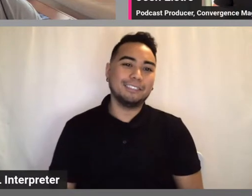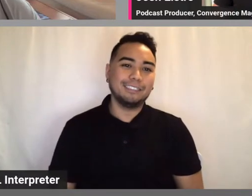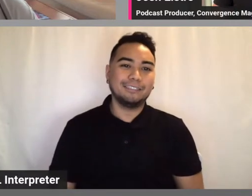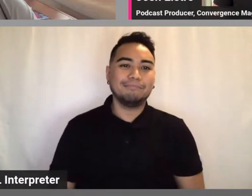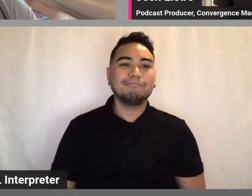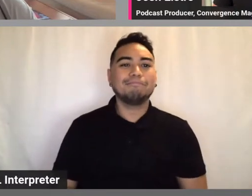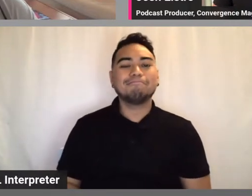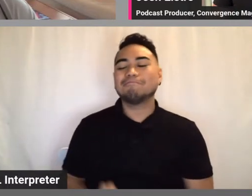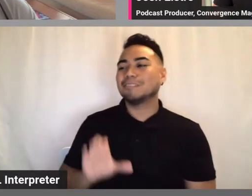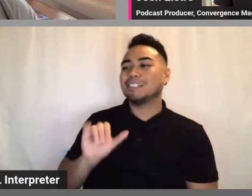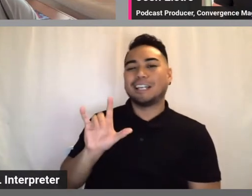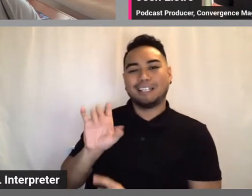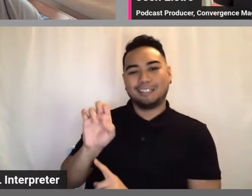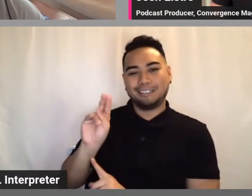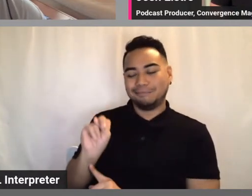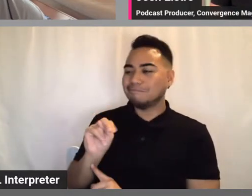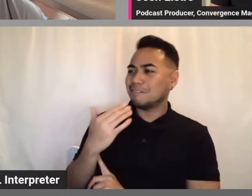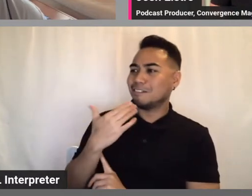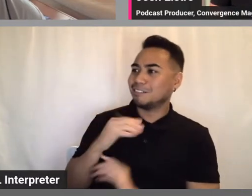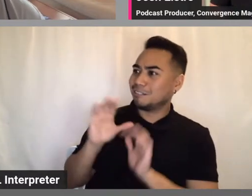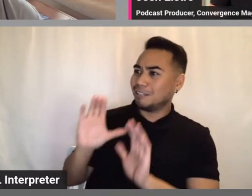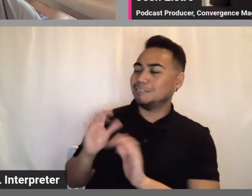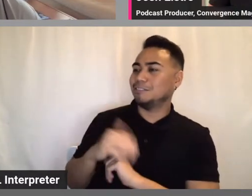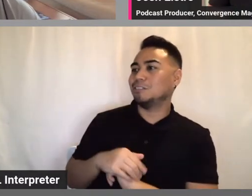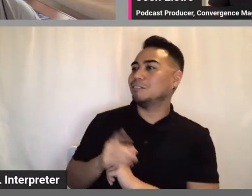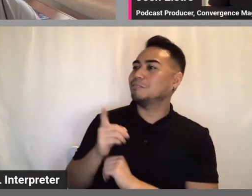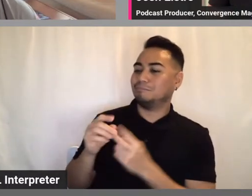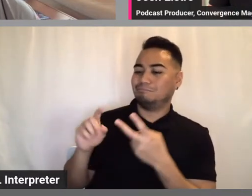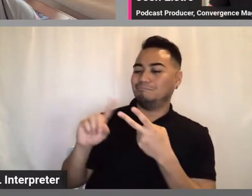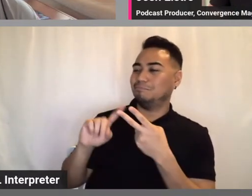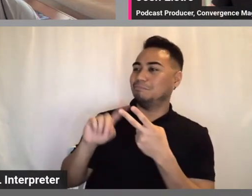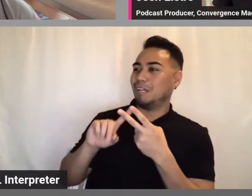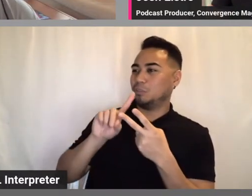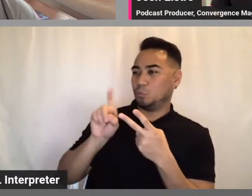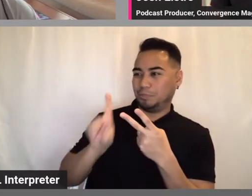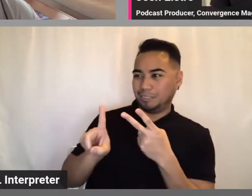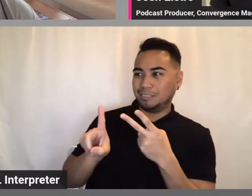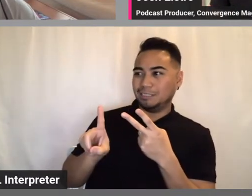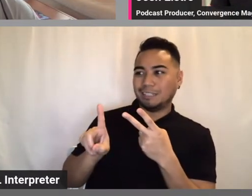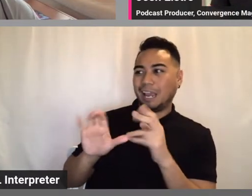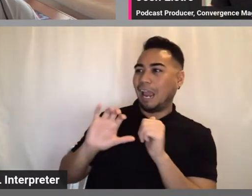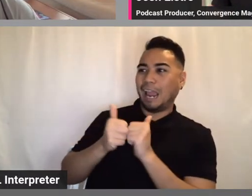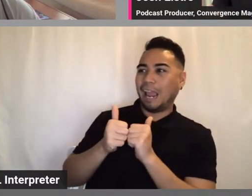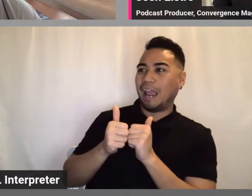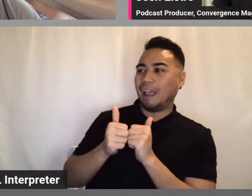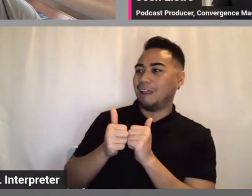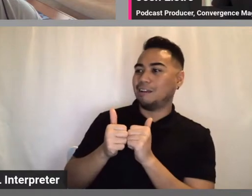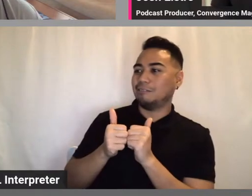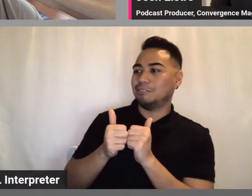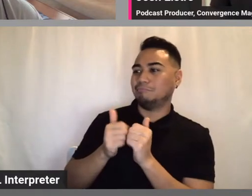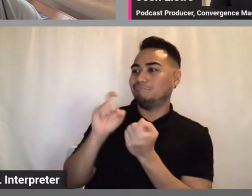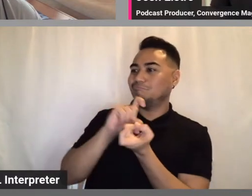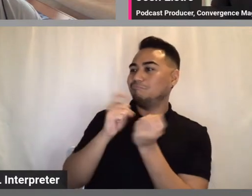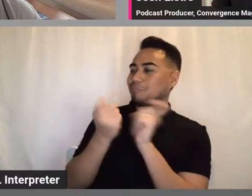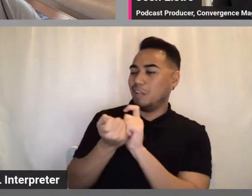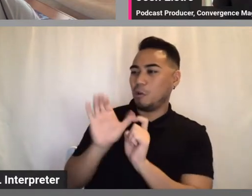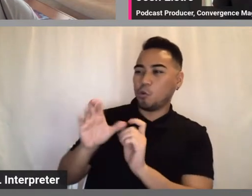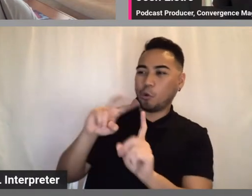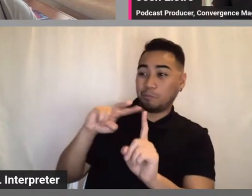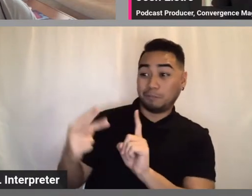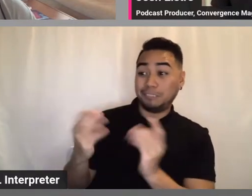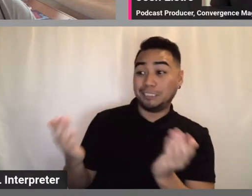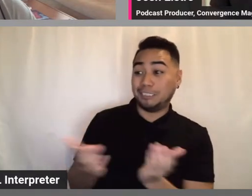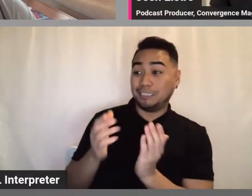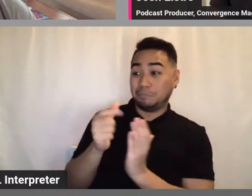I guess you sort of answered my second question, which was about how it's shaped your work at Convergence and beyond. But I don't know if you